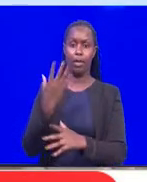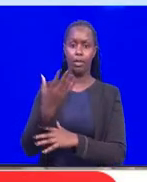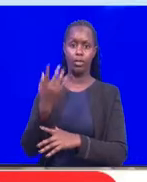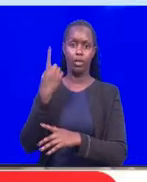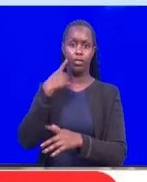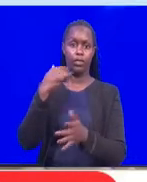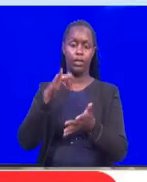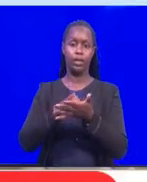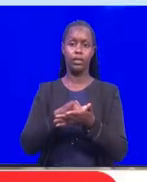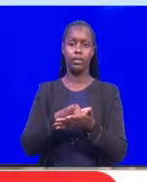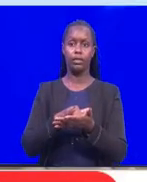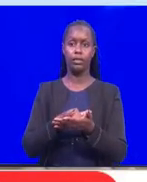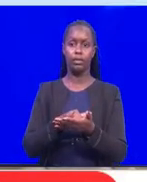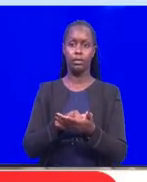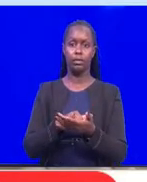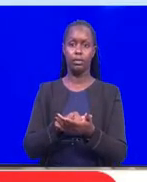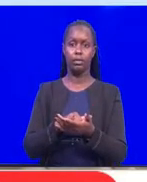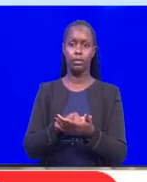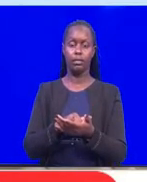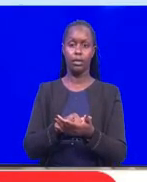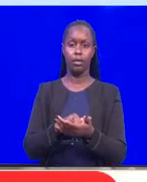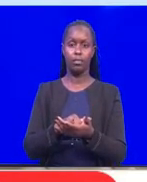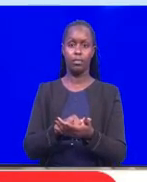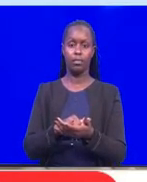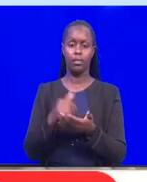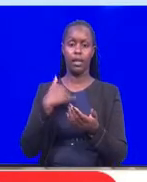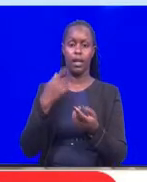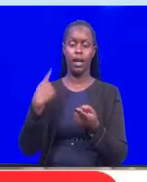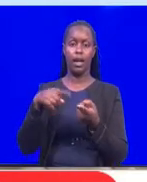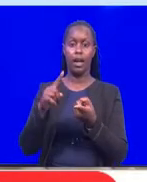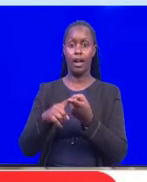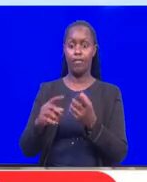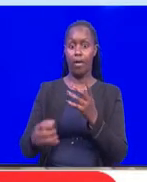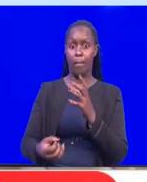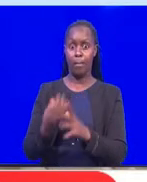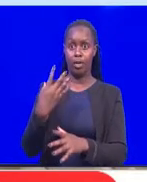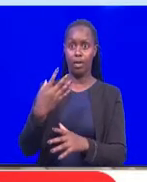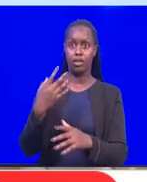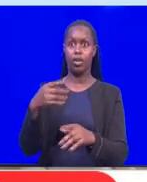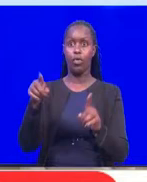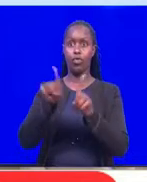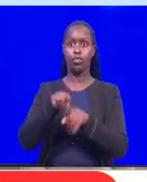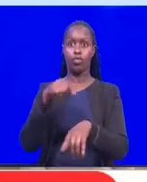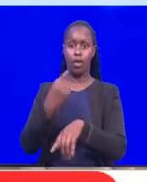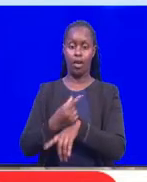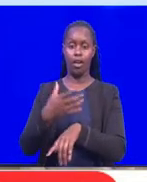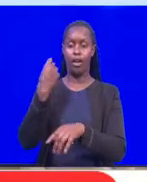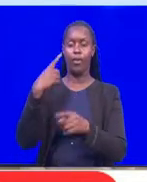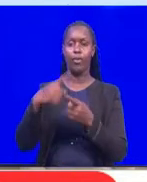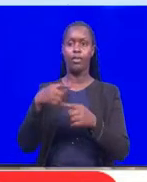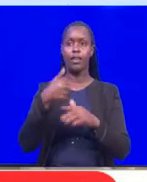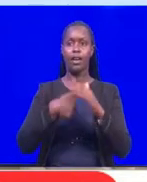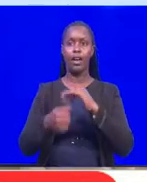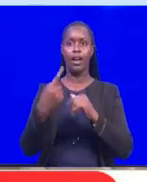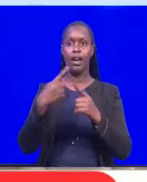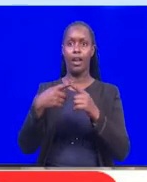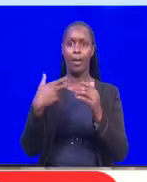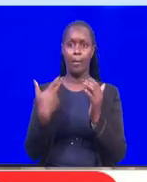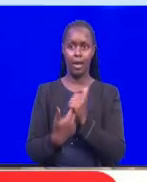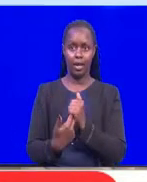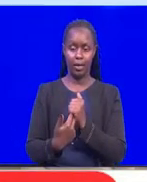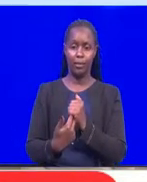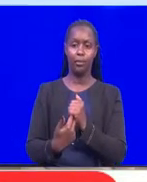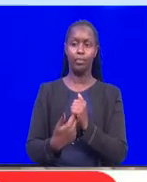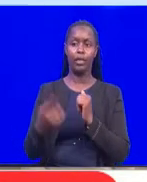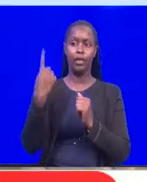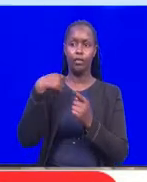them to offtake your products. To us, Ghana is a key and a strategic partner in terms